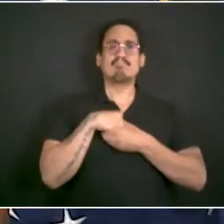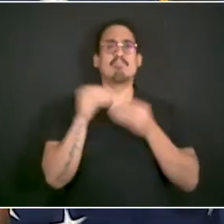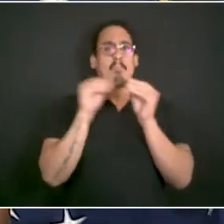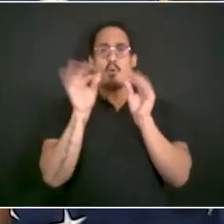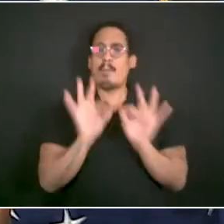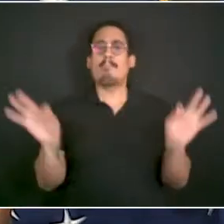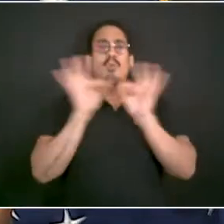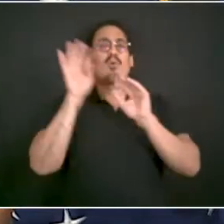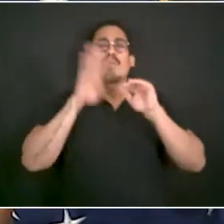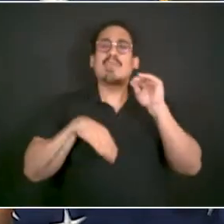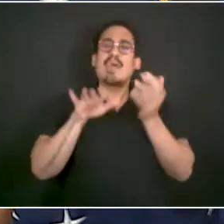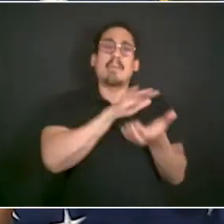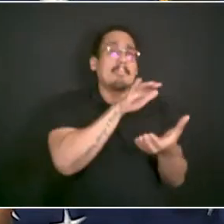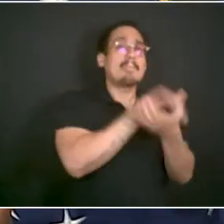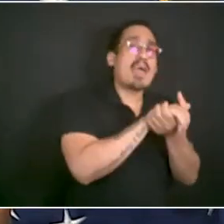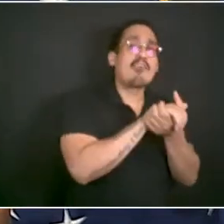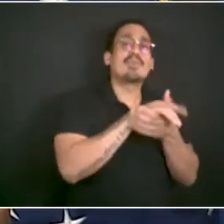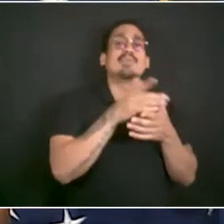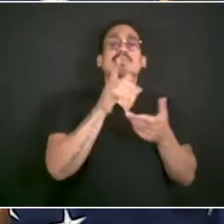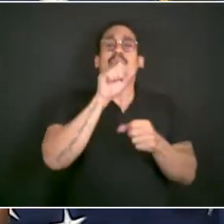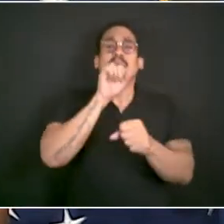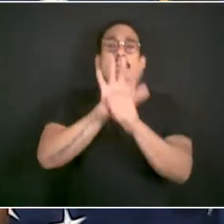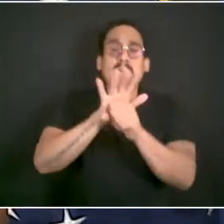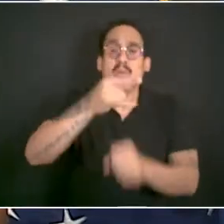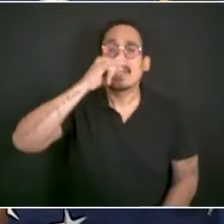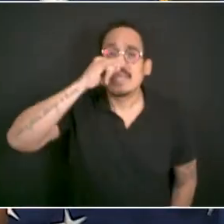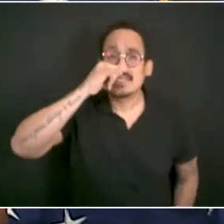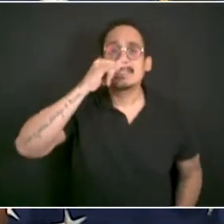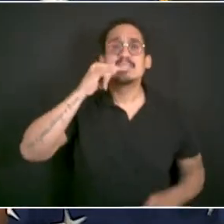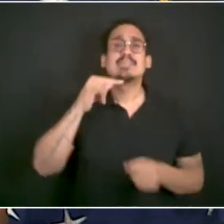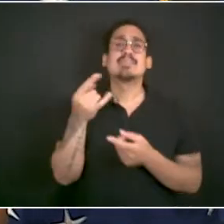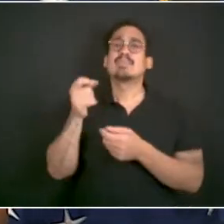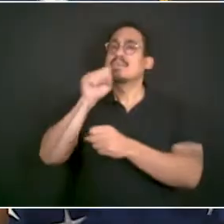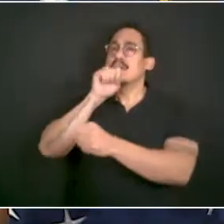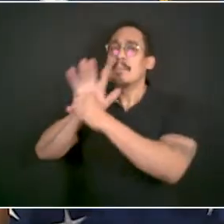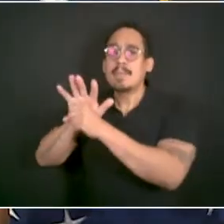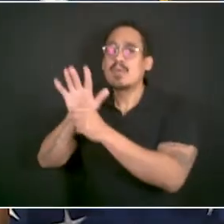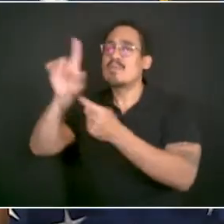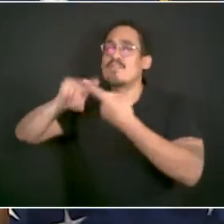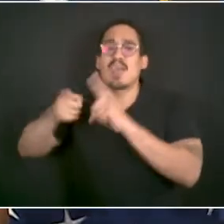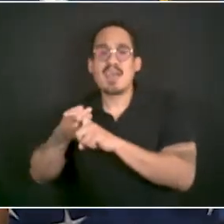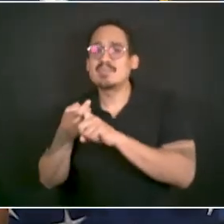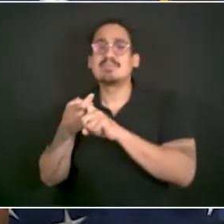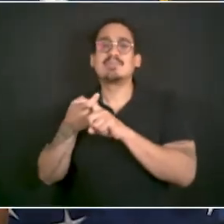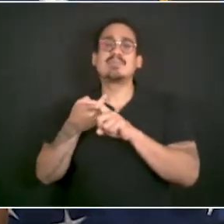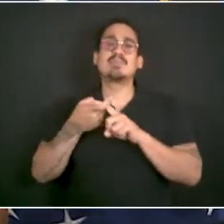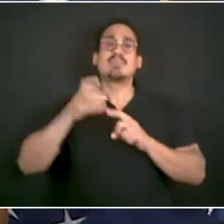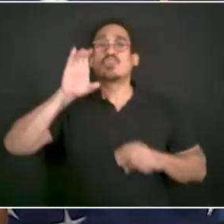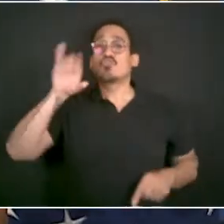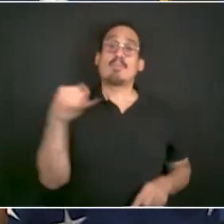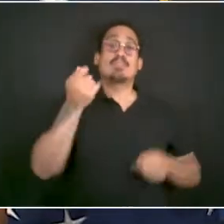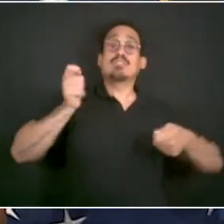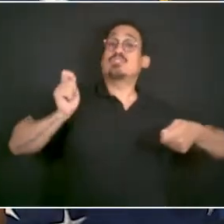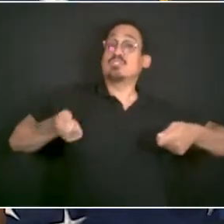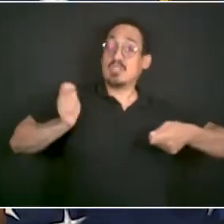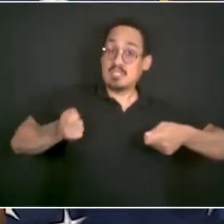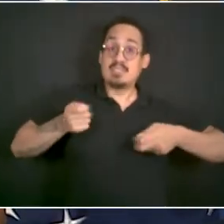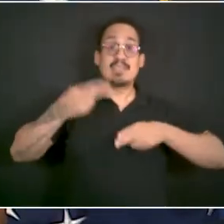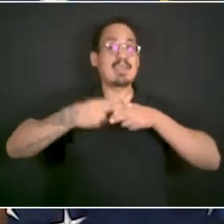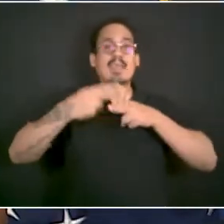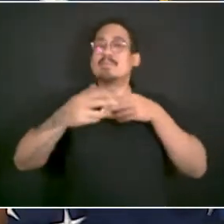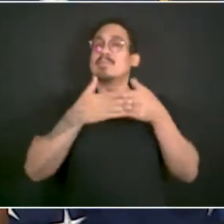have to your children. It transcends whatever your criminal justice status is. We were at Rikers honoring veterans in that veterans wing there just yesterday.